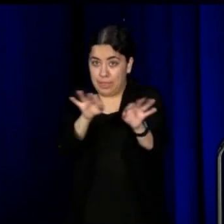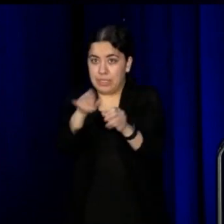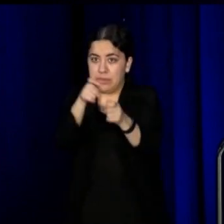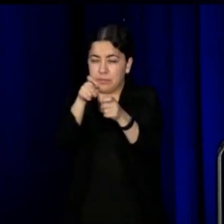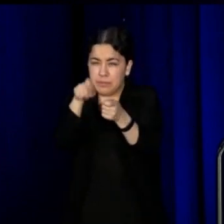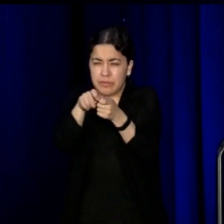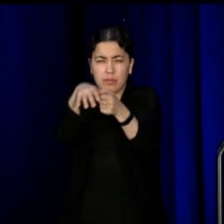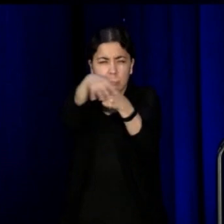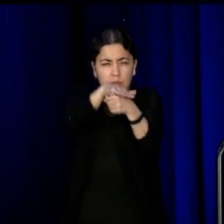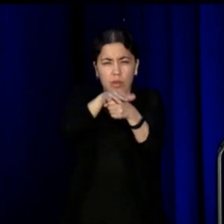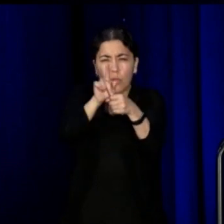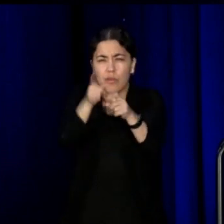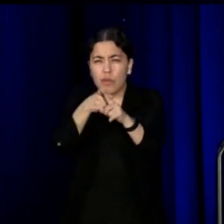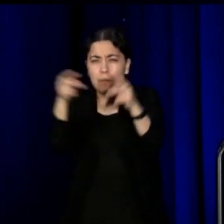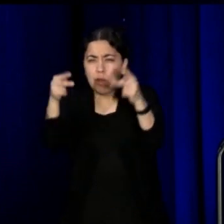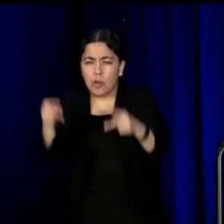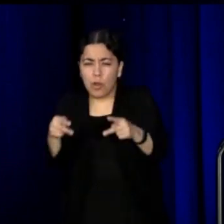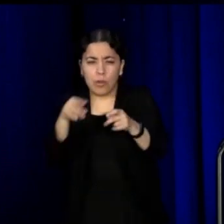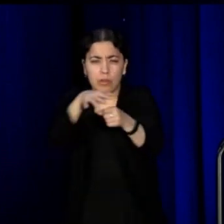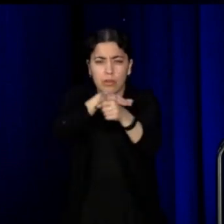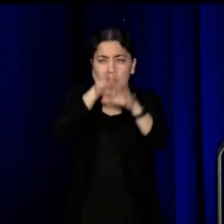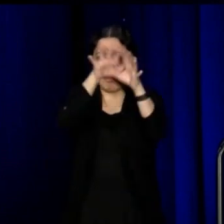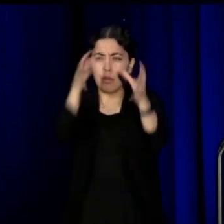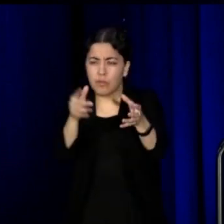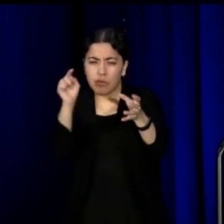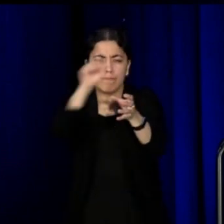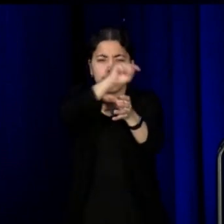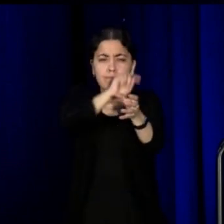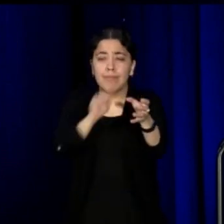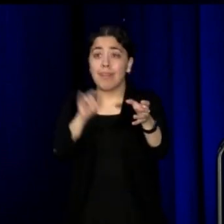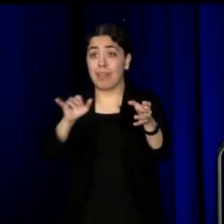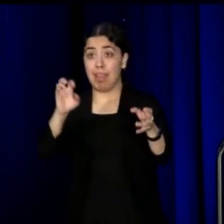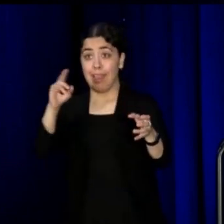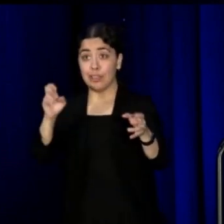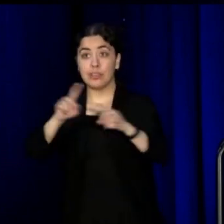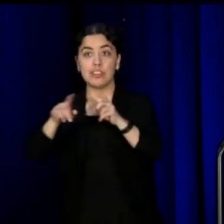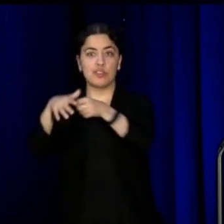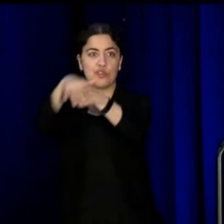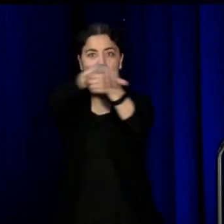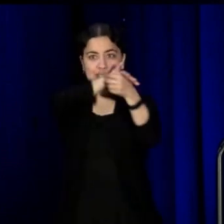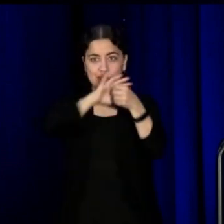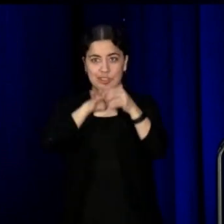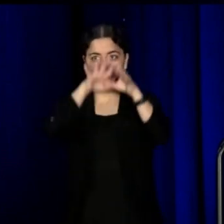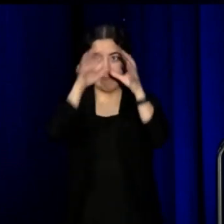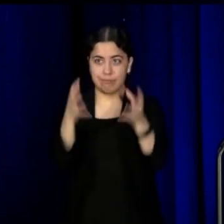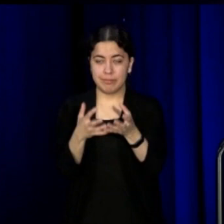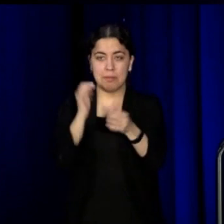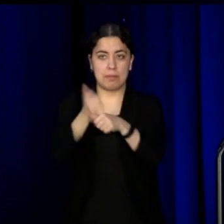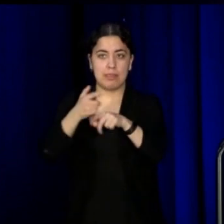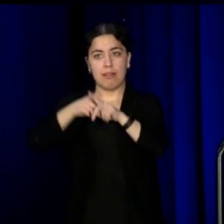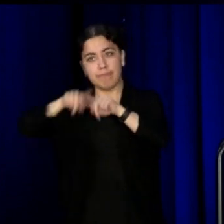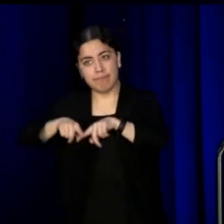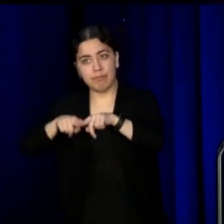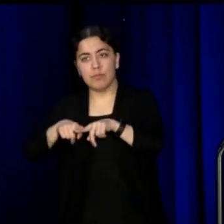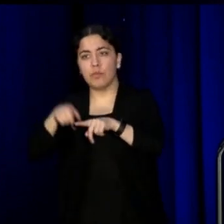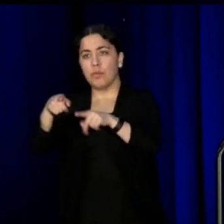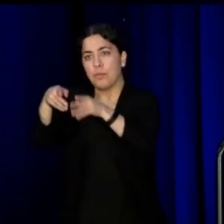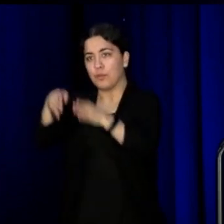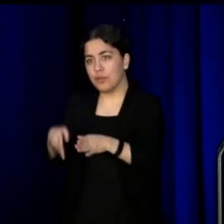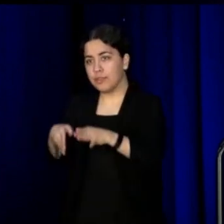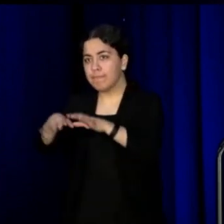region to run the code. With the edge, you can run the code on different regions based on where the people is browsing